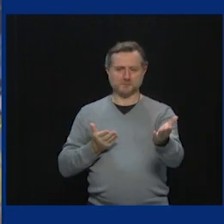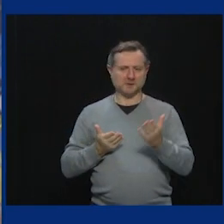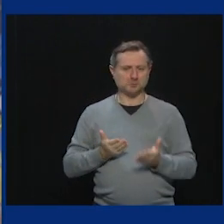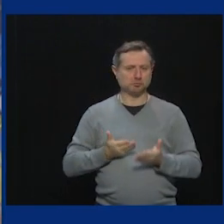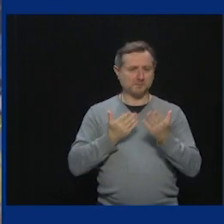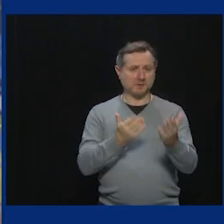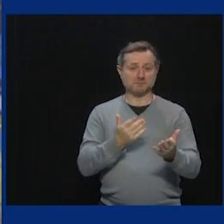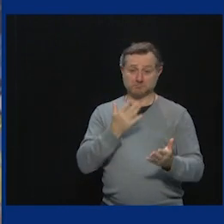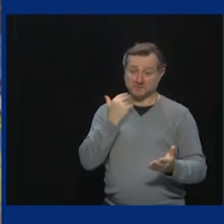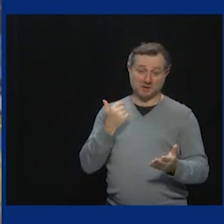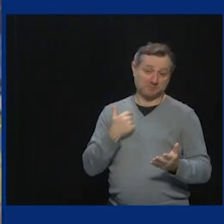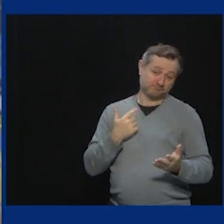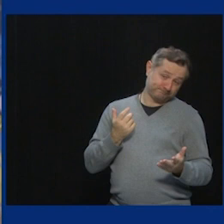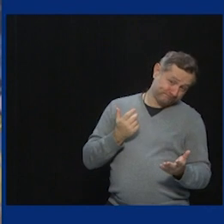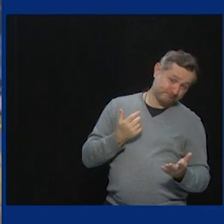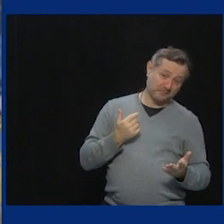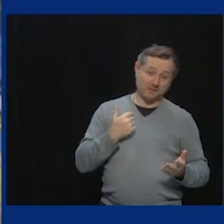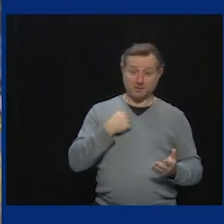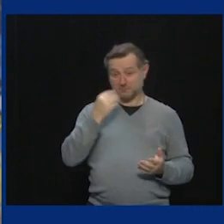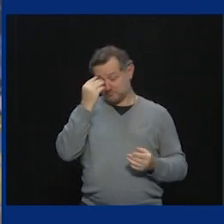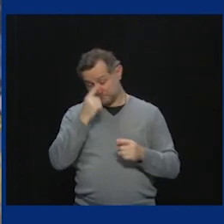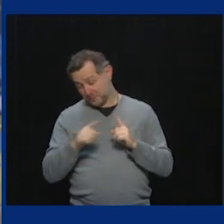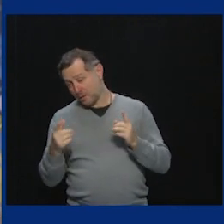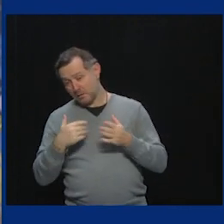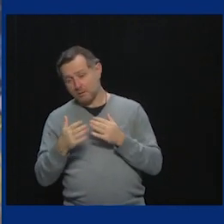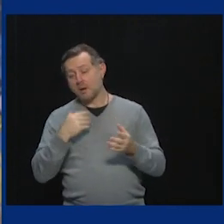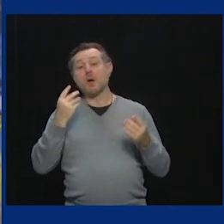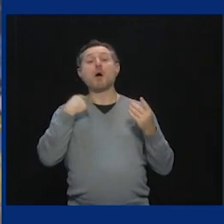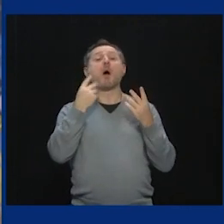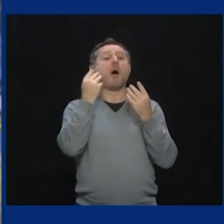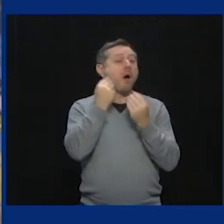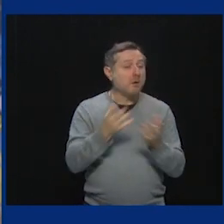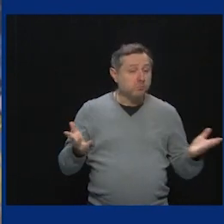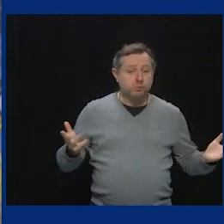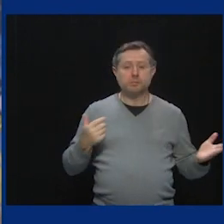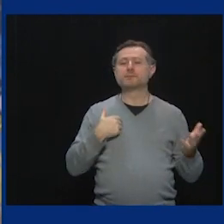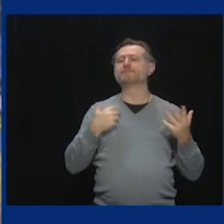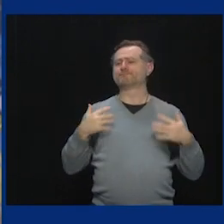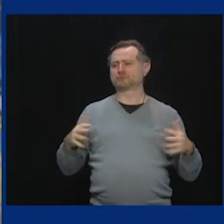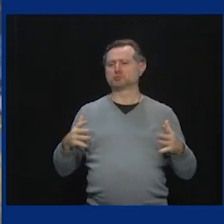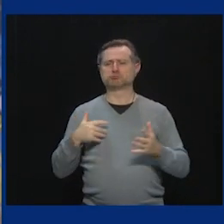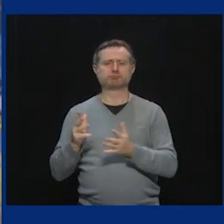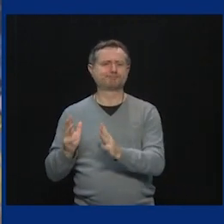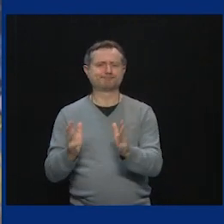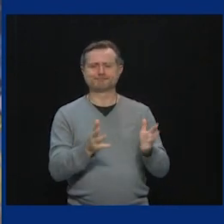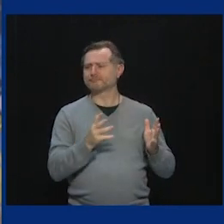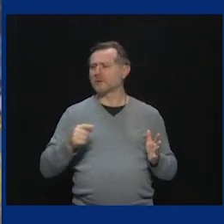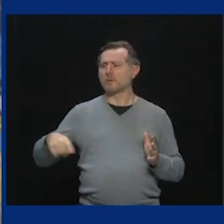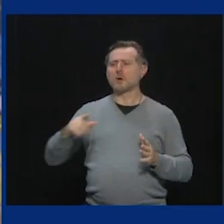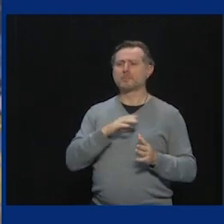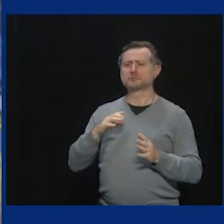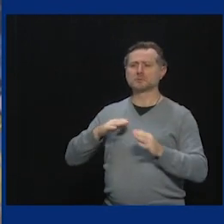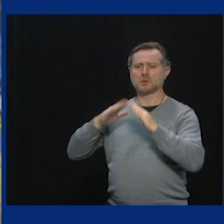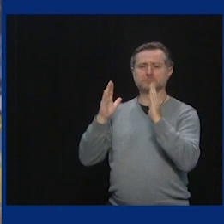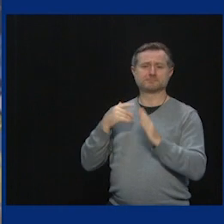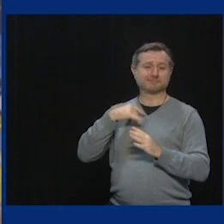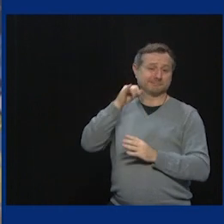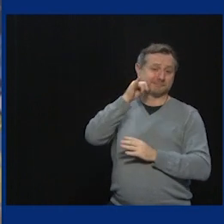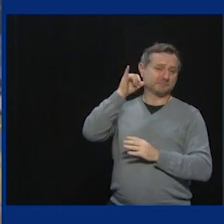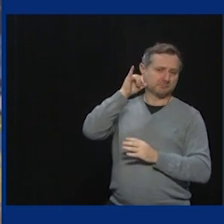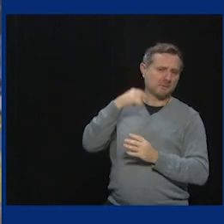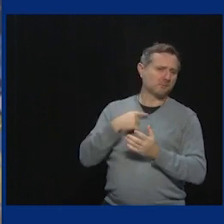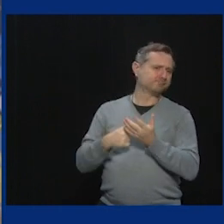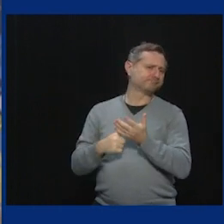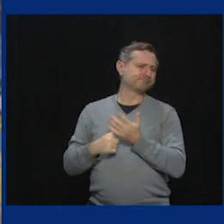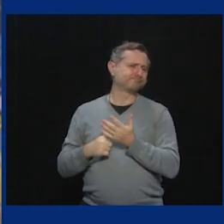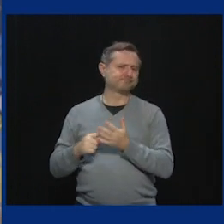you, regardless of where it is, I have had conversations with our Commissioner of Housing as recently as yesterday to talk about the desperate